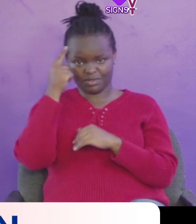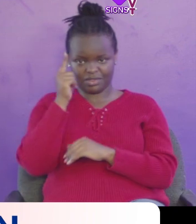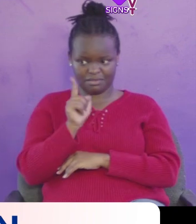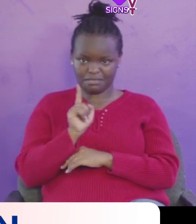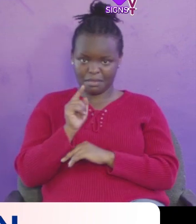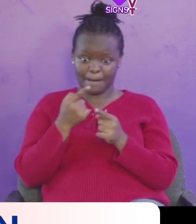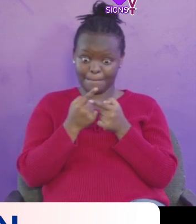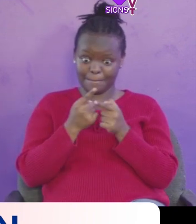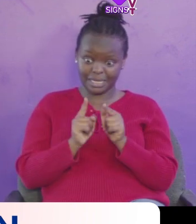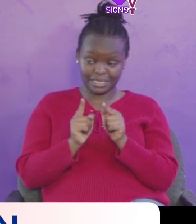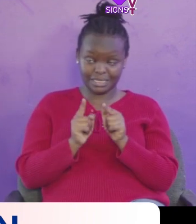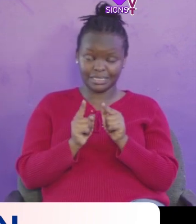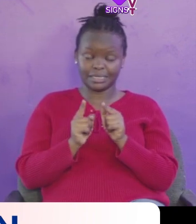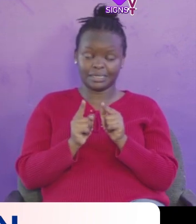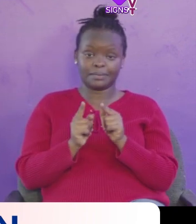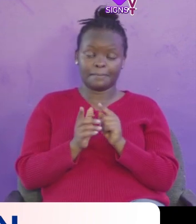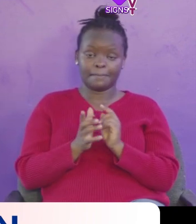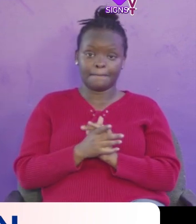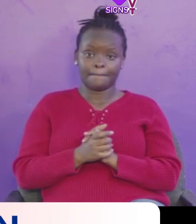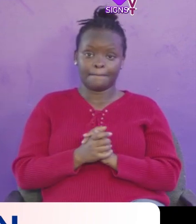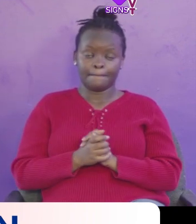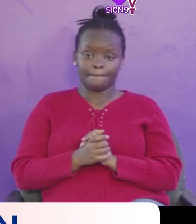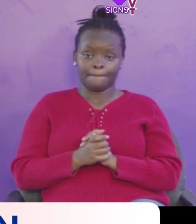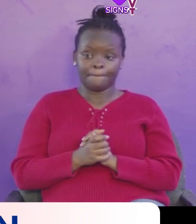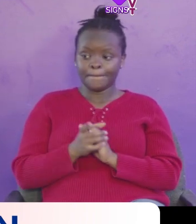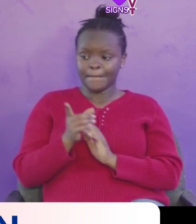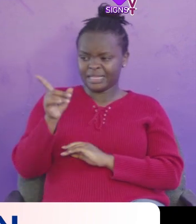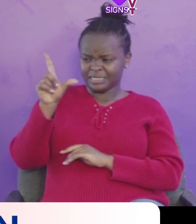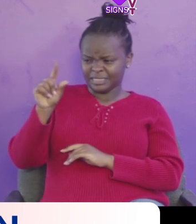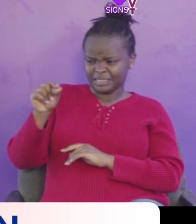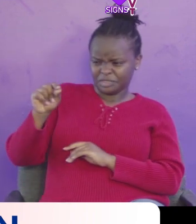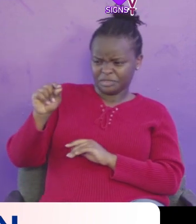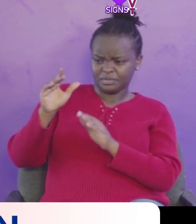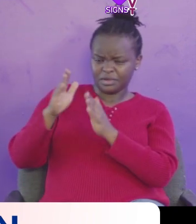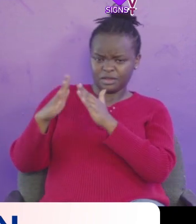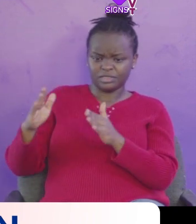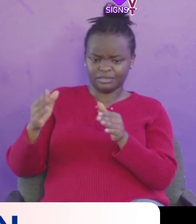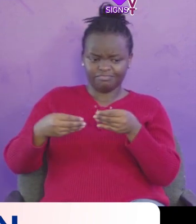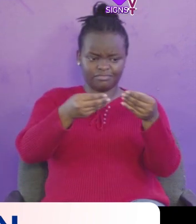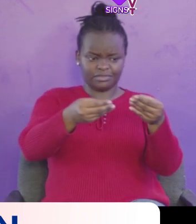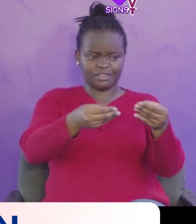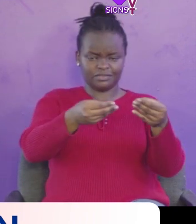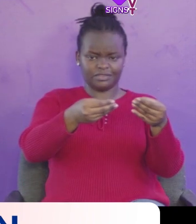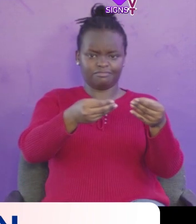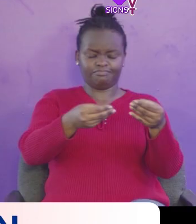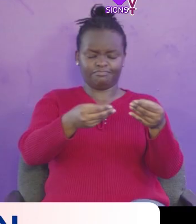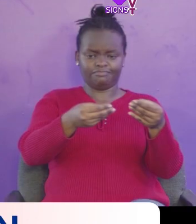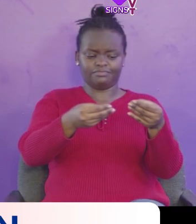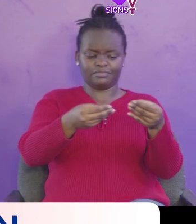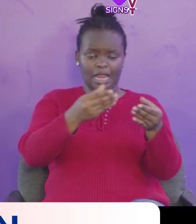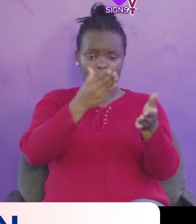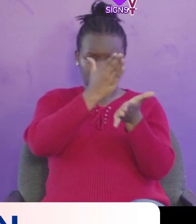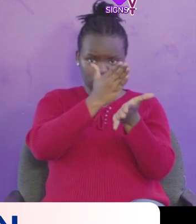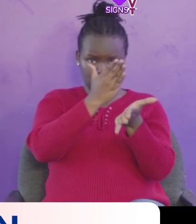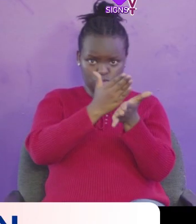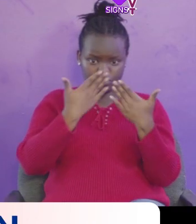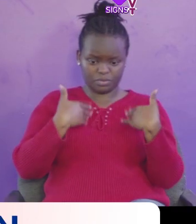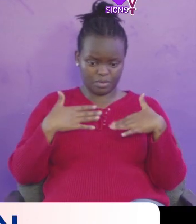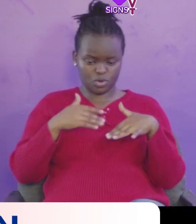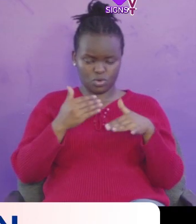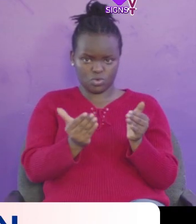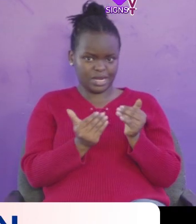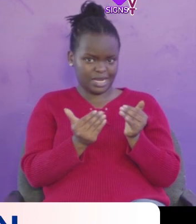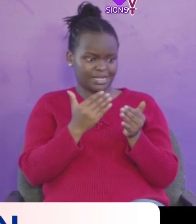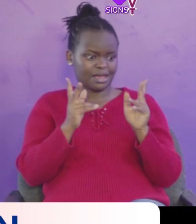But were these affordable houses given to the real people who deserve them? You